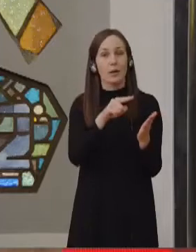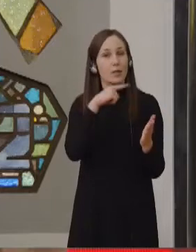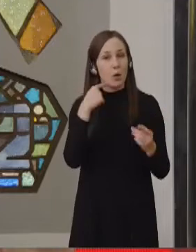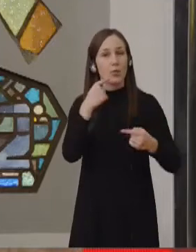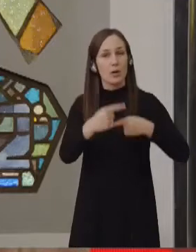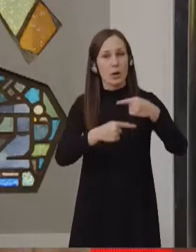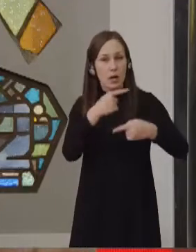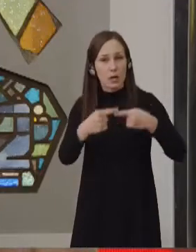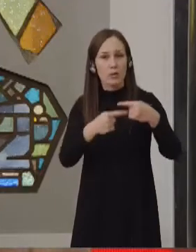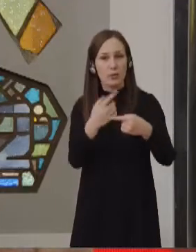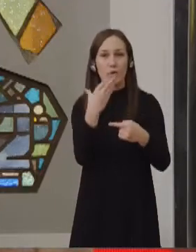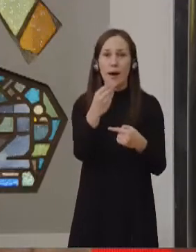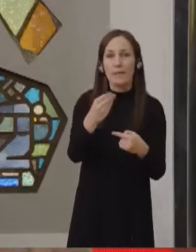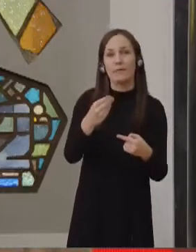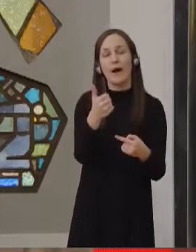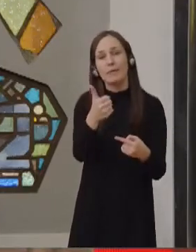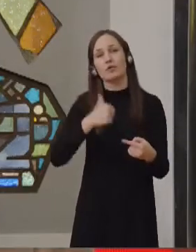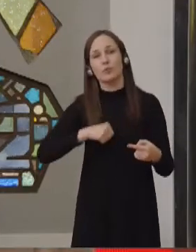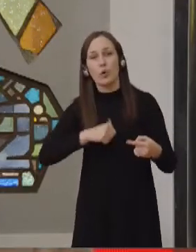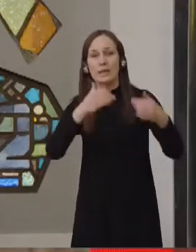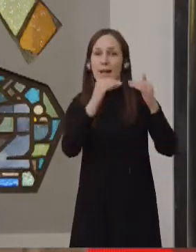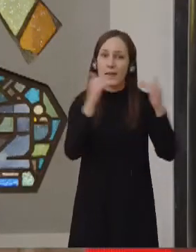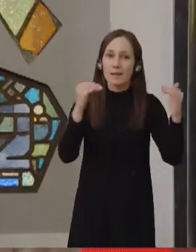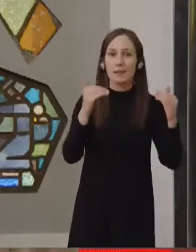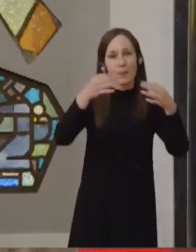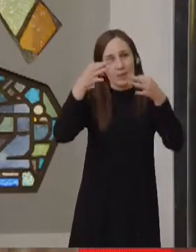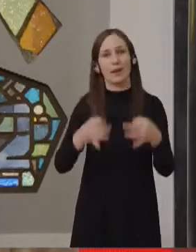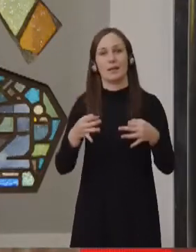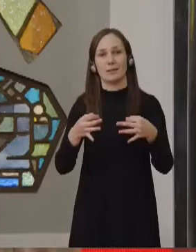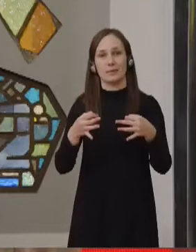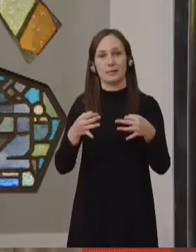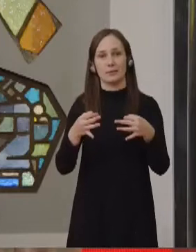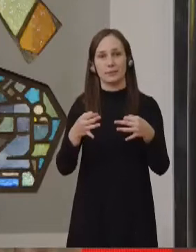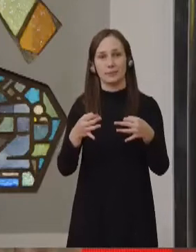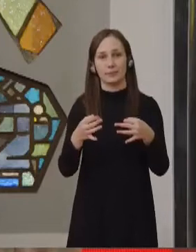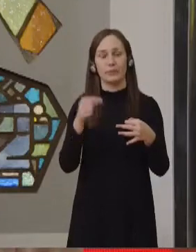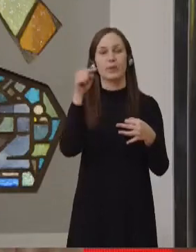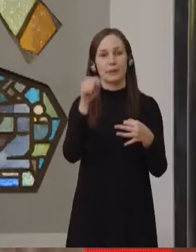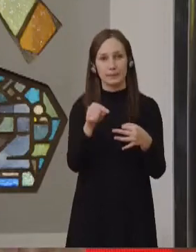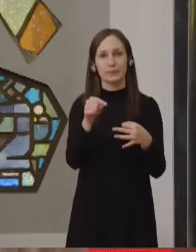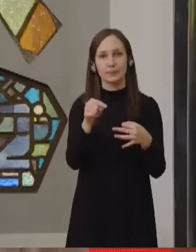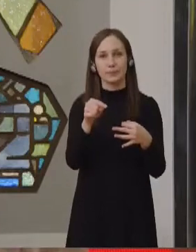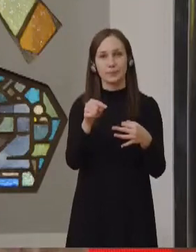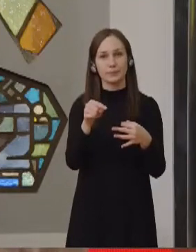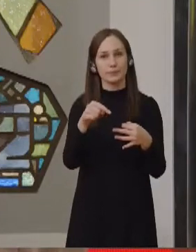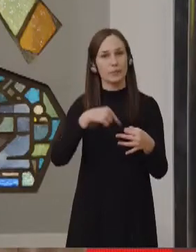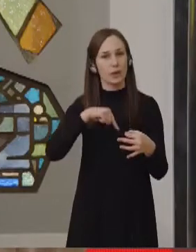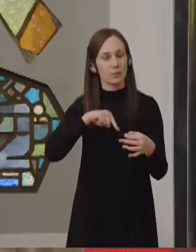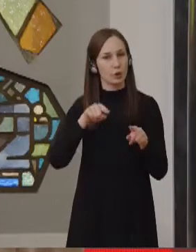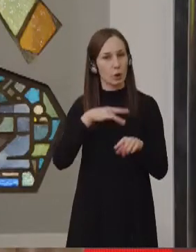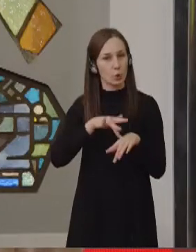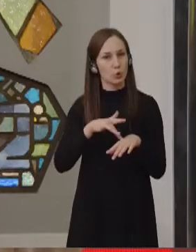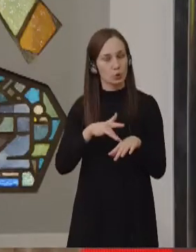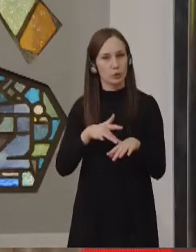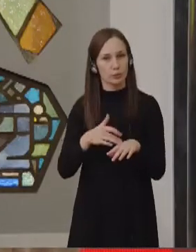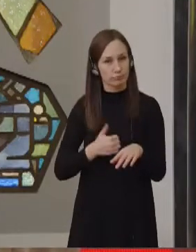for basic human integrity. And it has inspired me. This year's international theme for